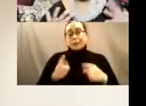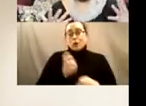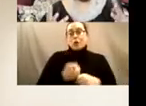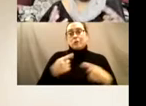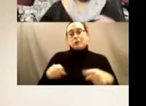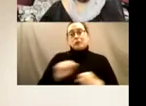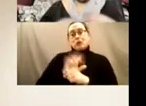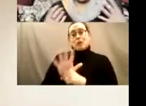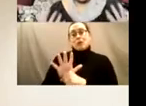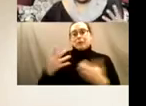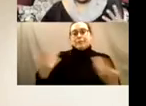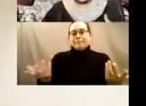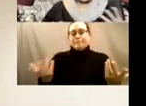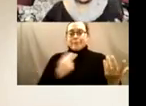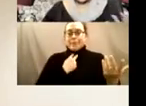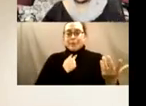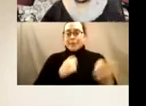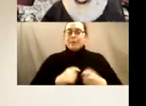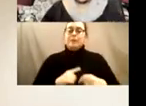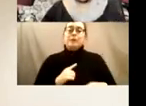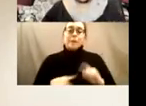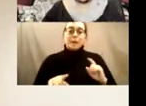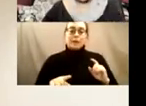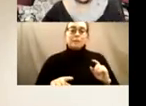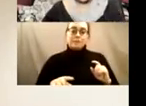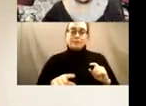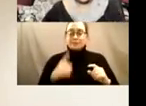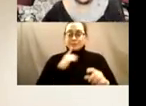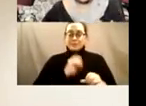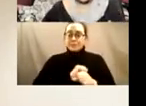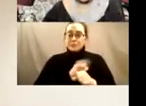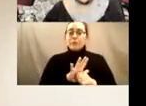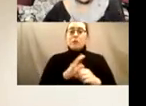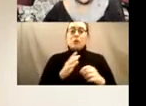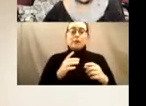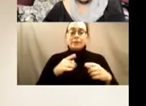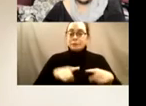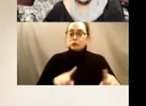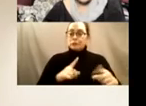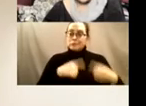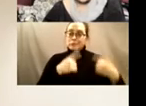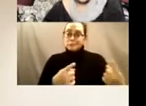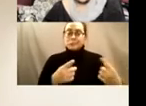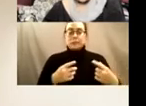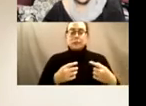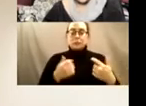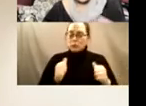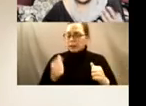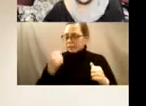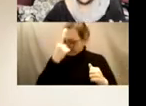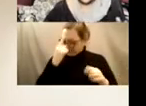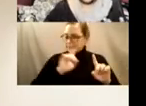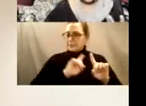haven't landed on a solution, but I've spent the last while of the COVID trying to think of ways that